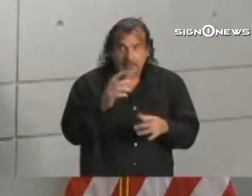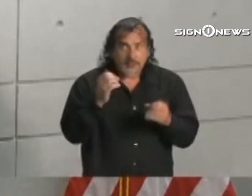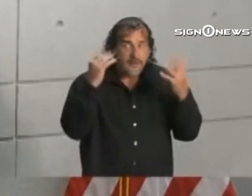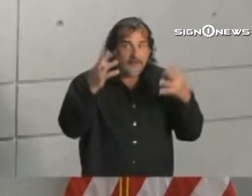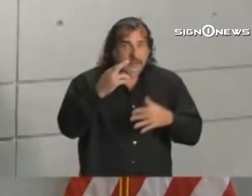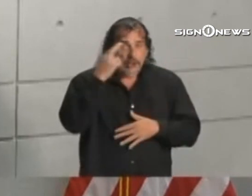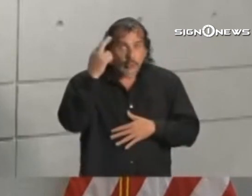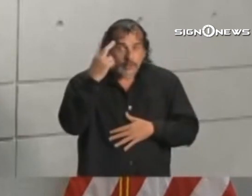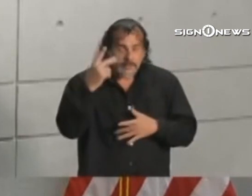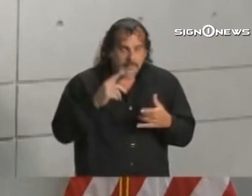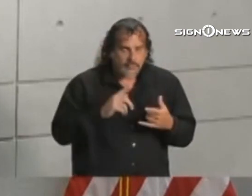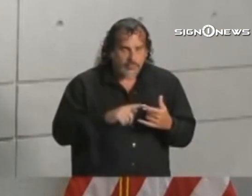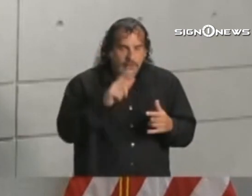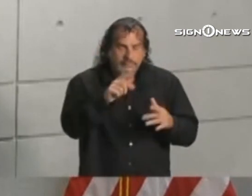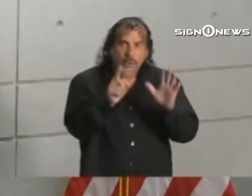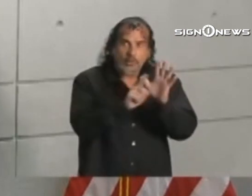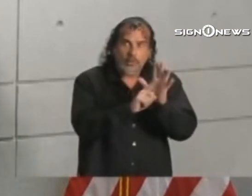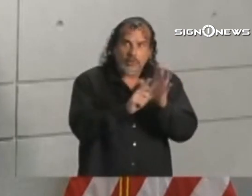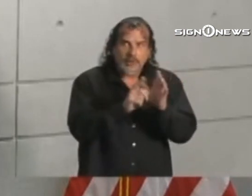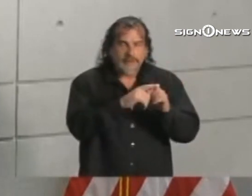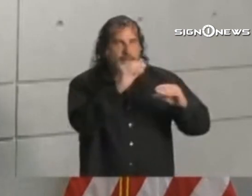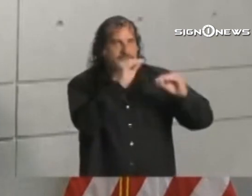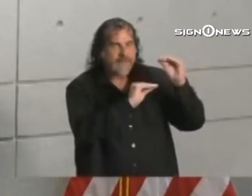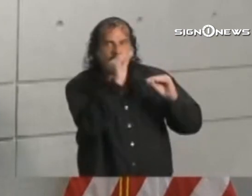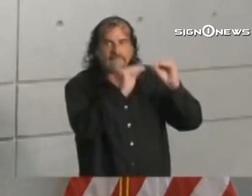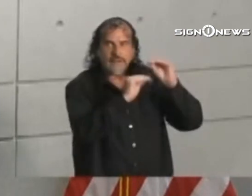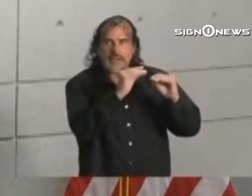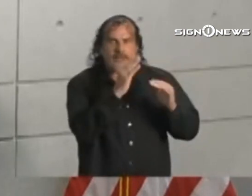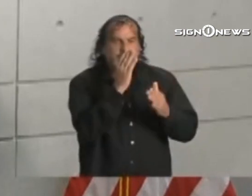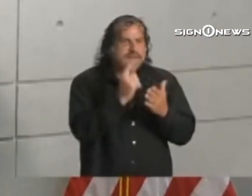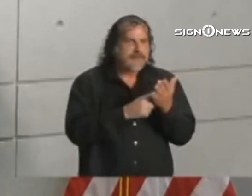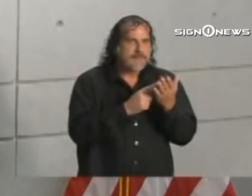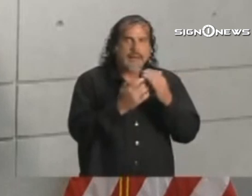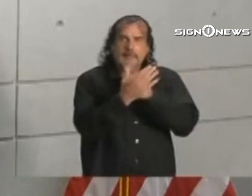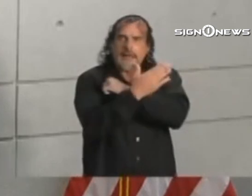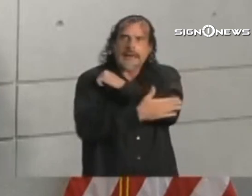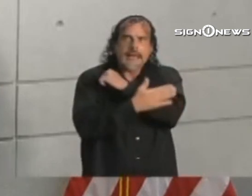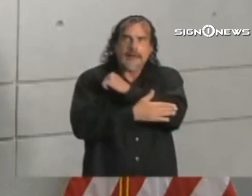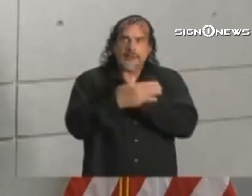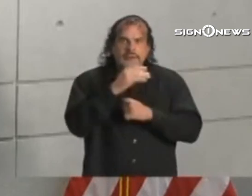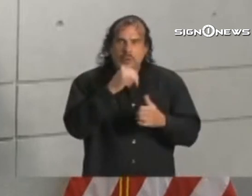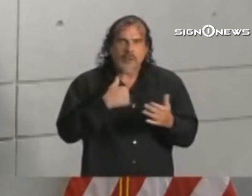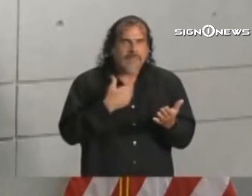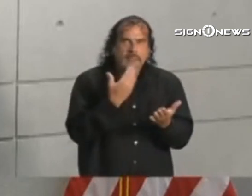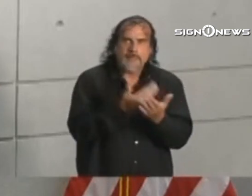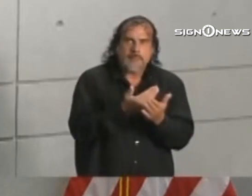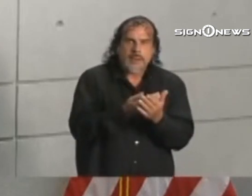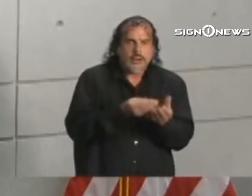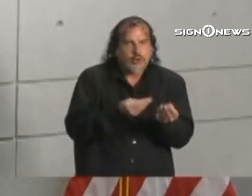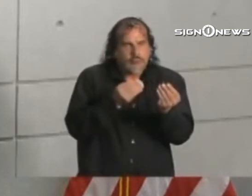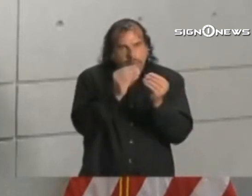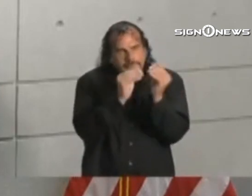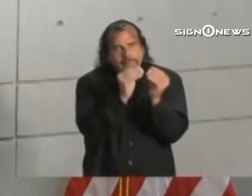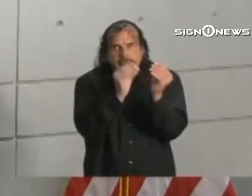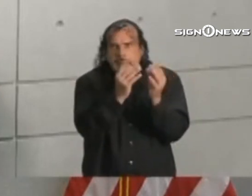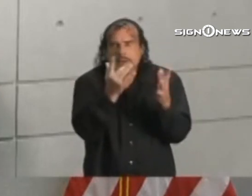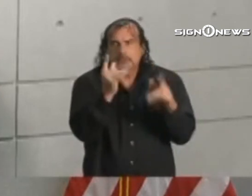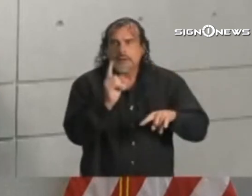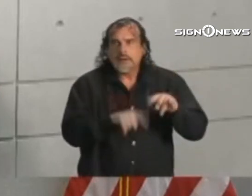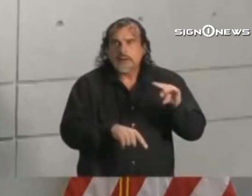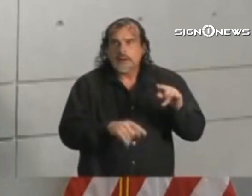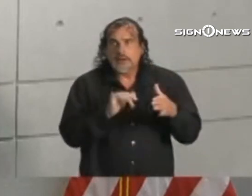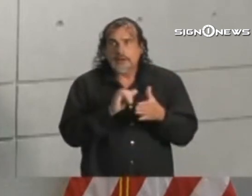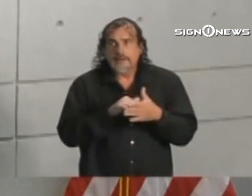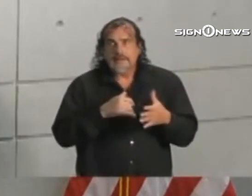alarms require sustained maintenance. Some counties don't have the tax revenue to keep those up. And that is somewhat of an